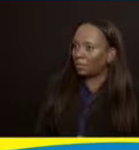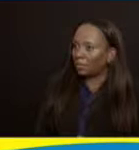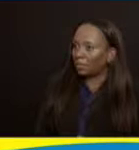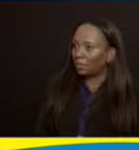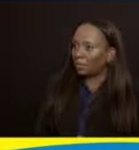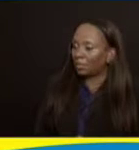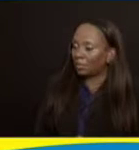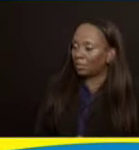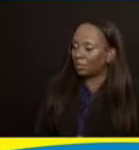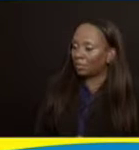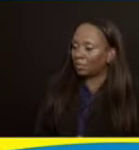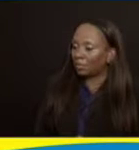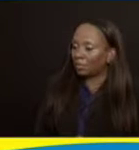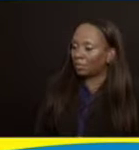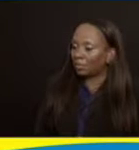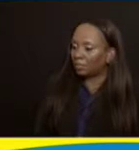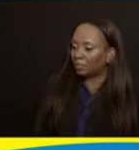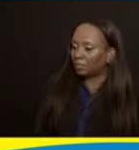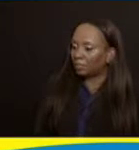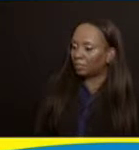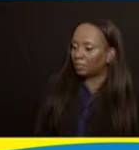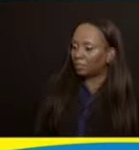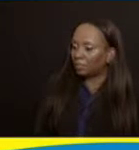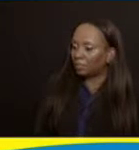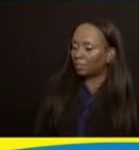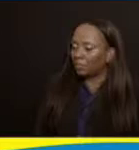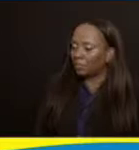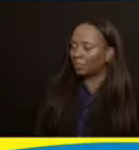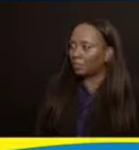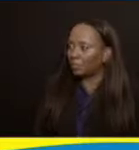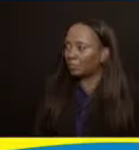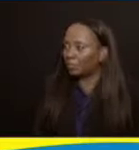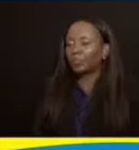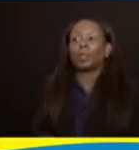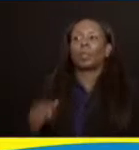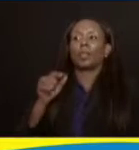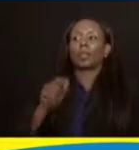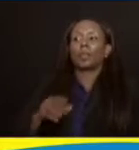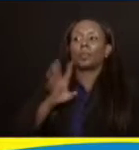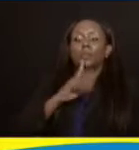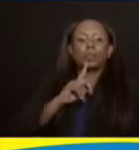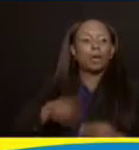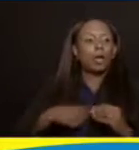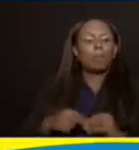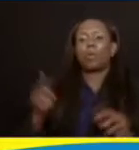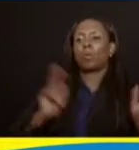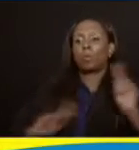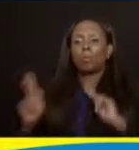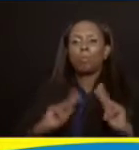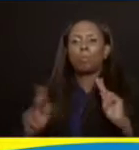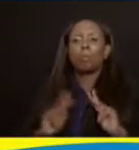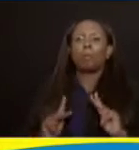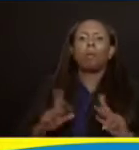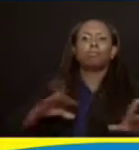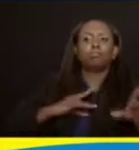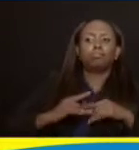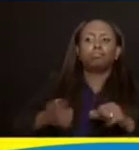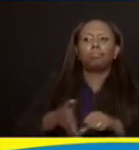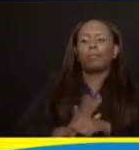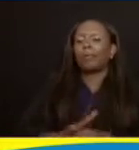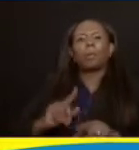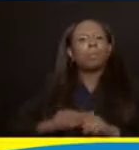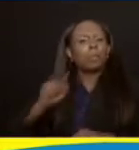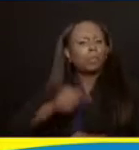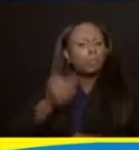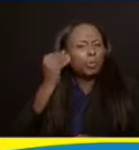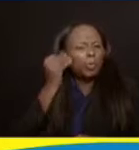main contributing factors to so many young people becoming infected? Is it cross-infection from their peers? Is it infection mostly